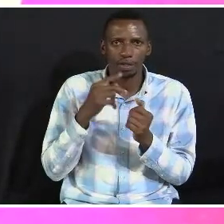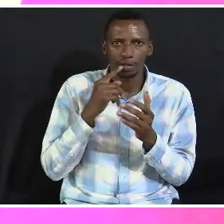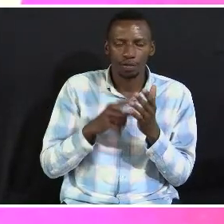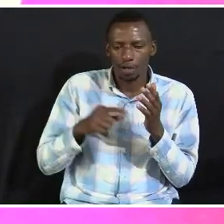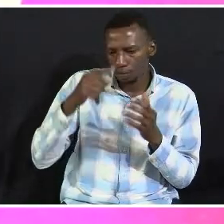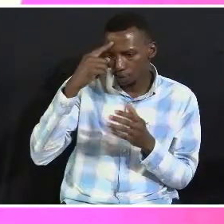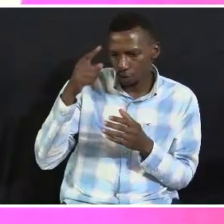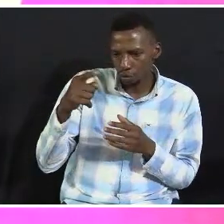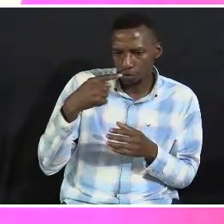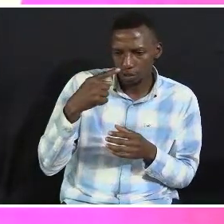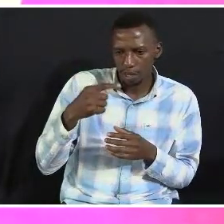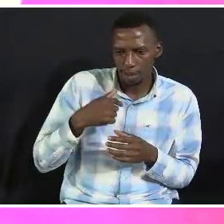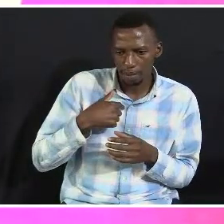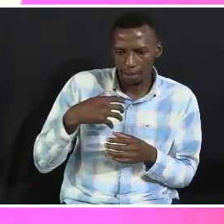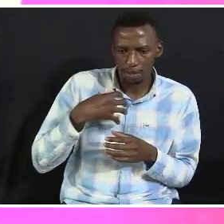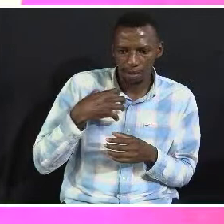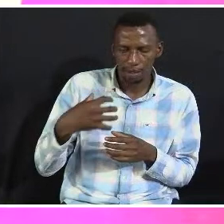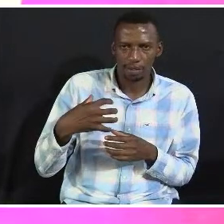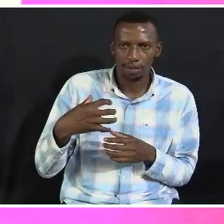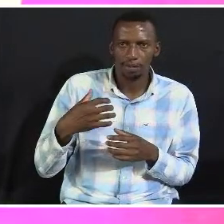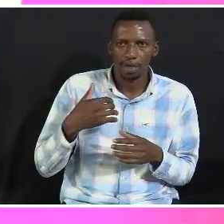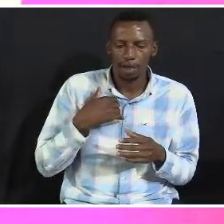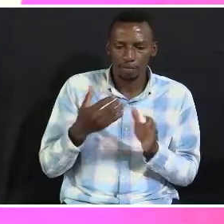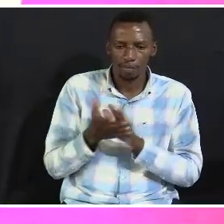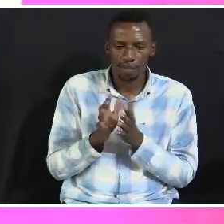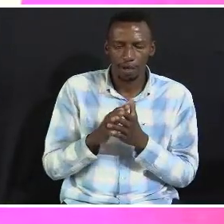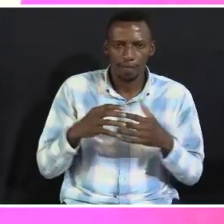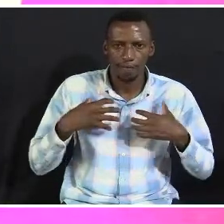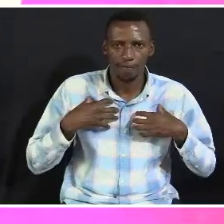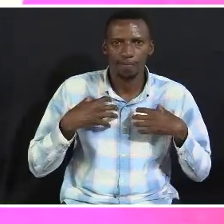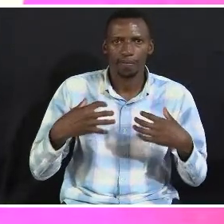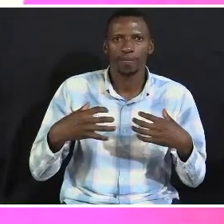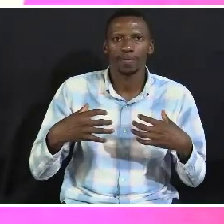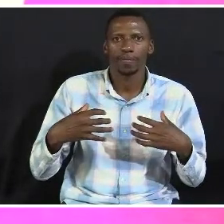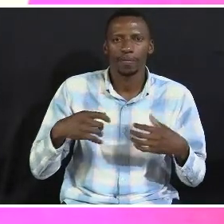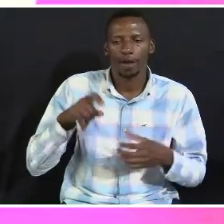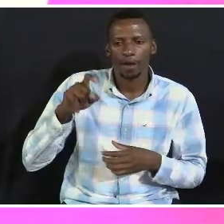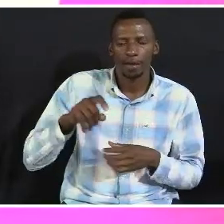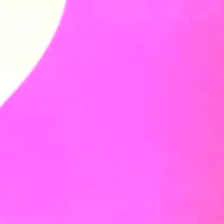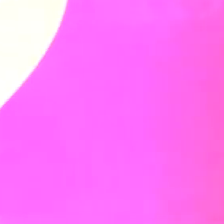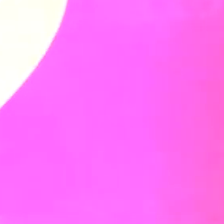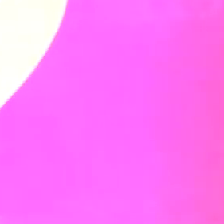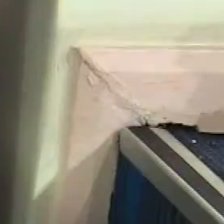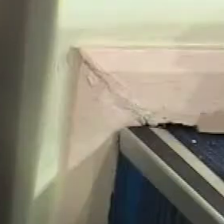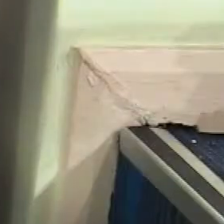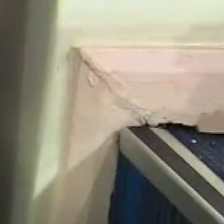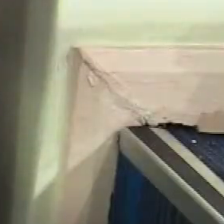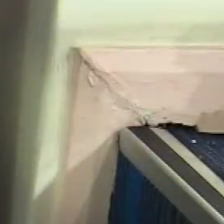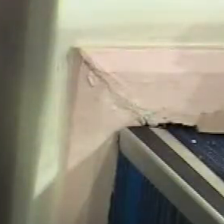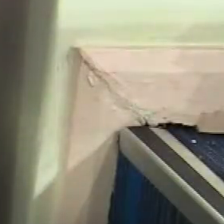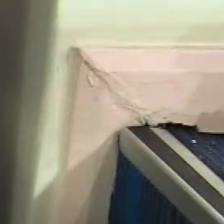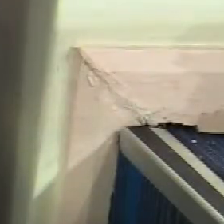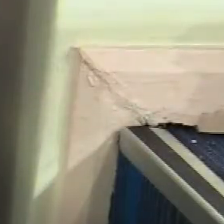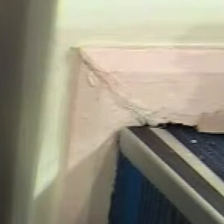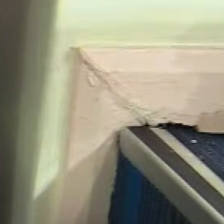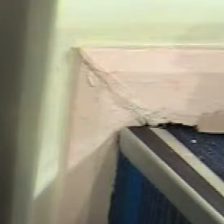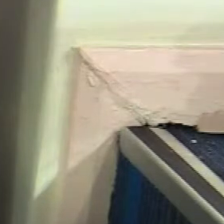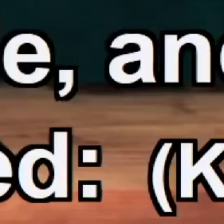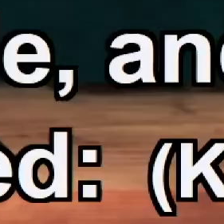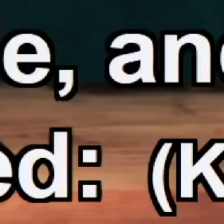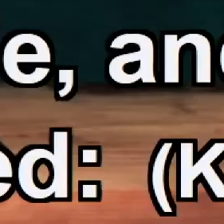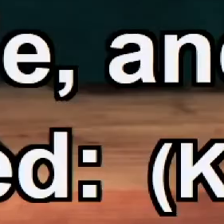rich, have become wealthy, and have need of nothing, and do not know that you are